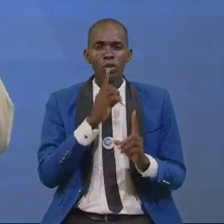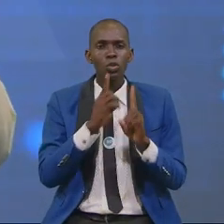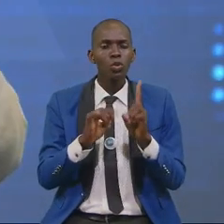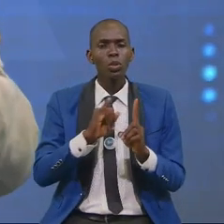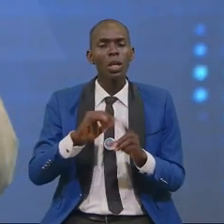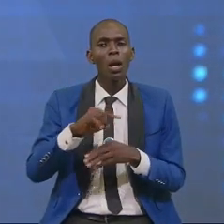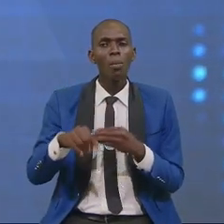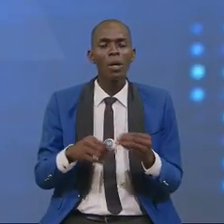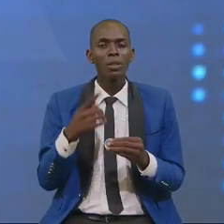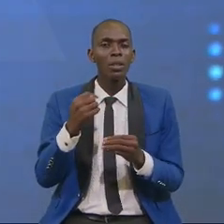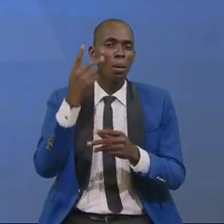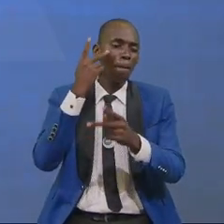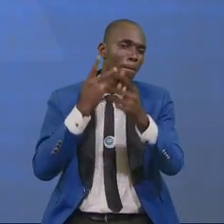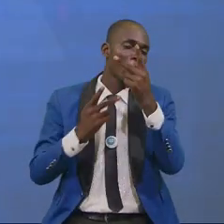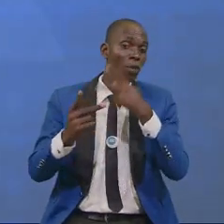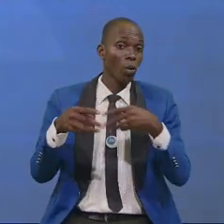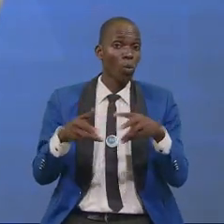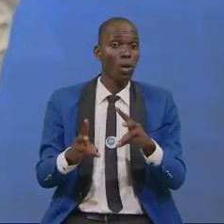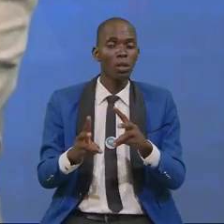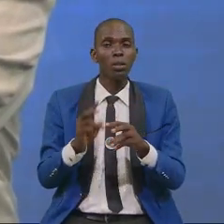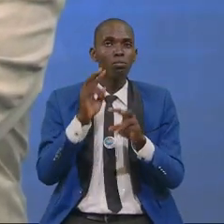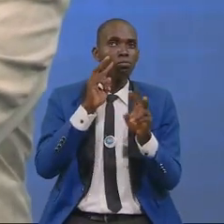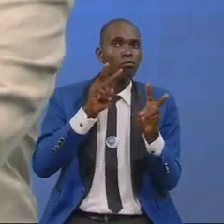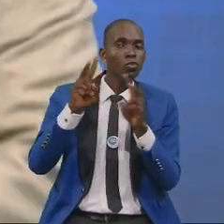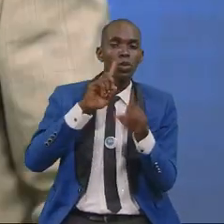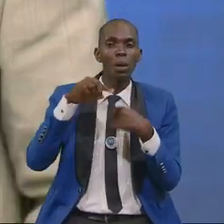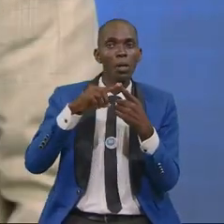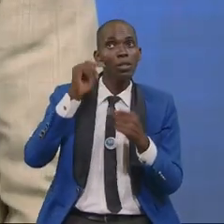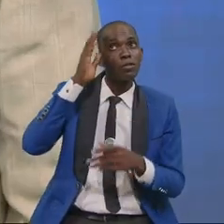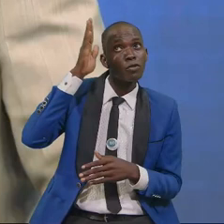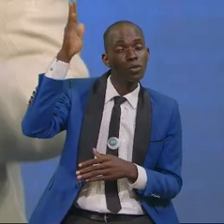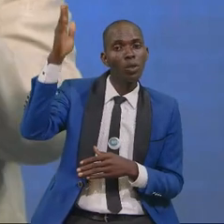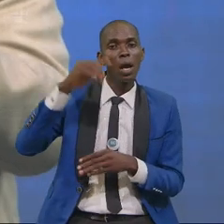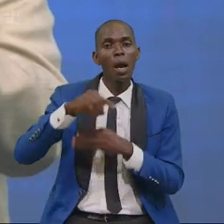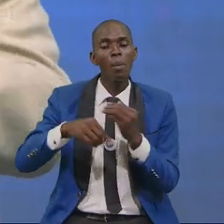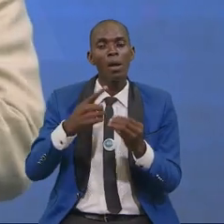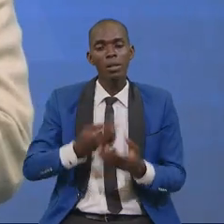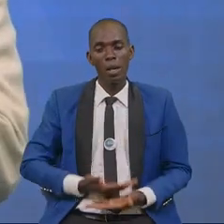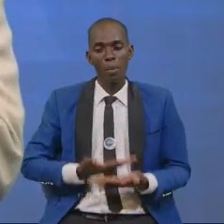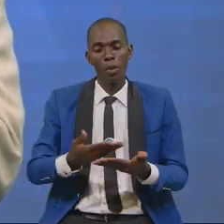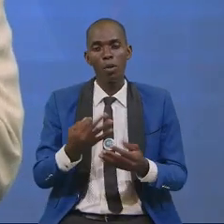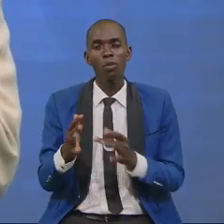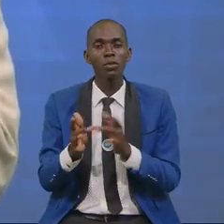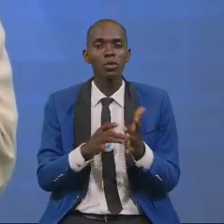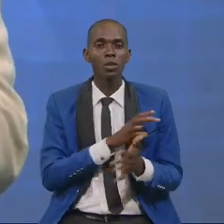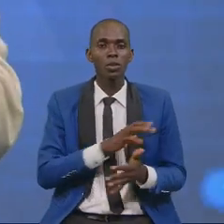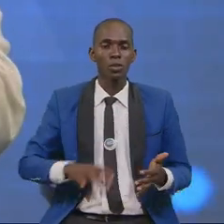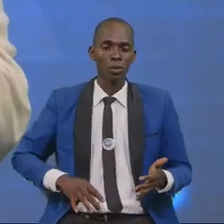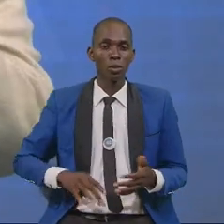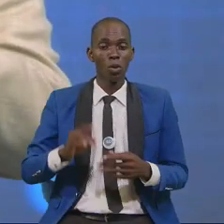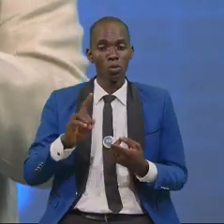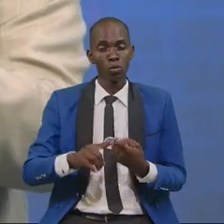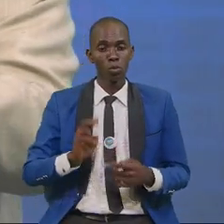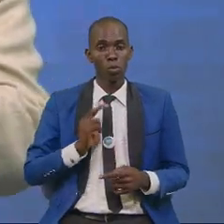a prophetic way, looking forward to the birth of Jesus Christ. Unto us a child is